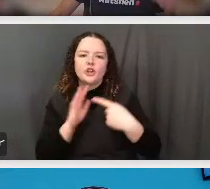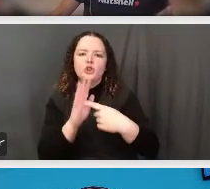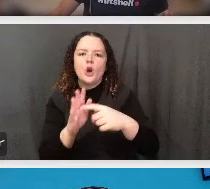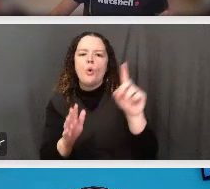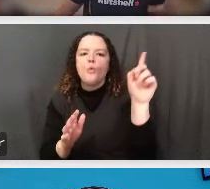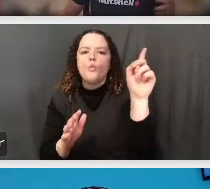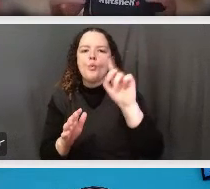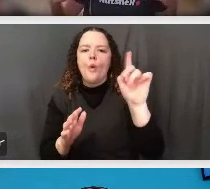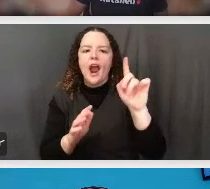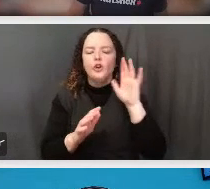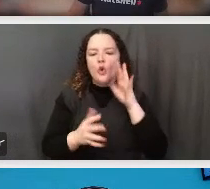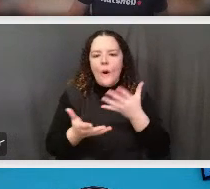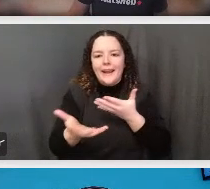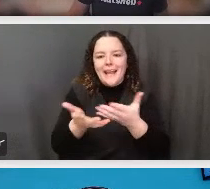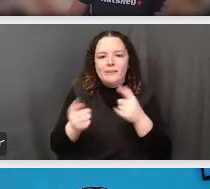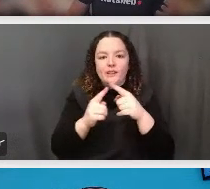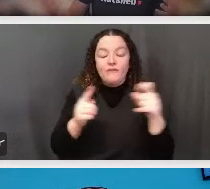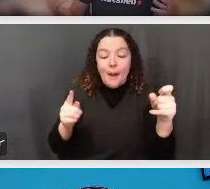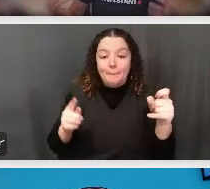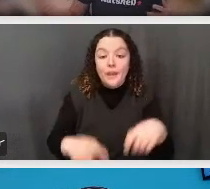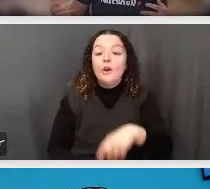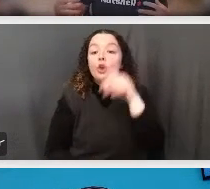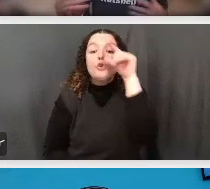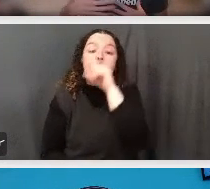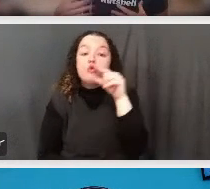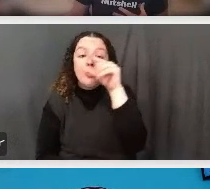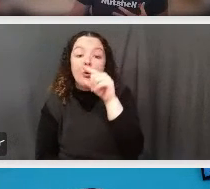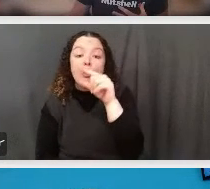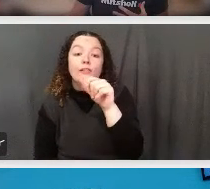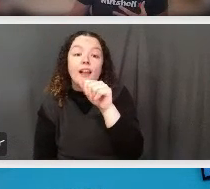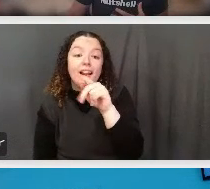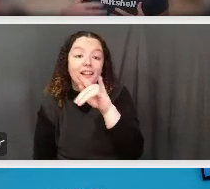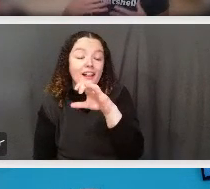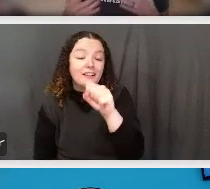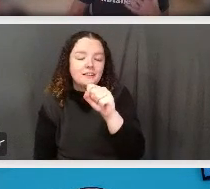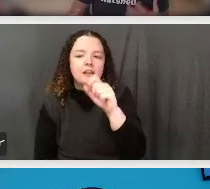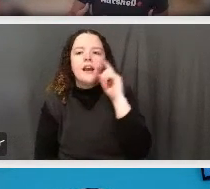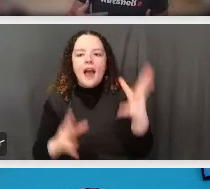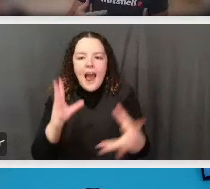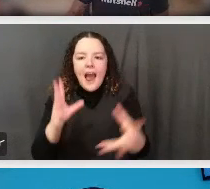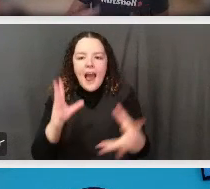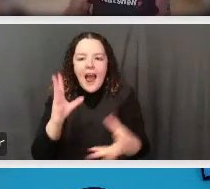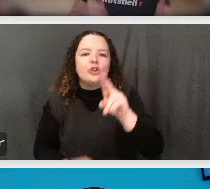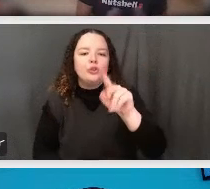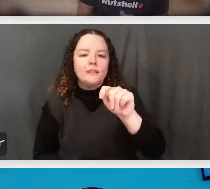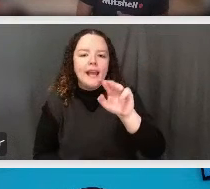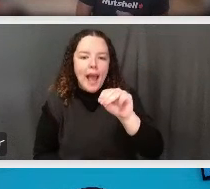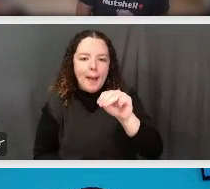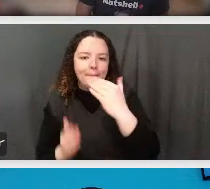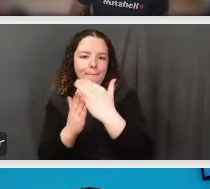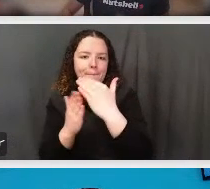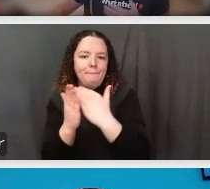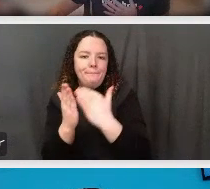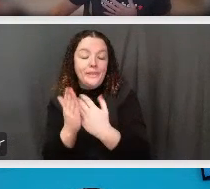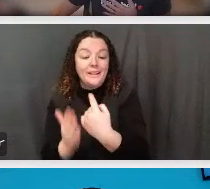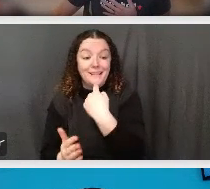Ads automatically adds UTM parameters to every single click that comes from them. So analytics tools can say, this is coming from